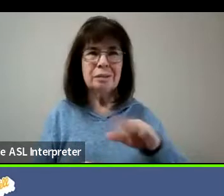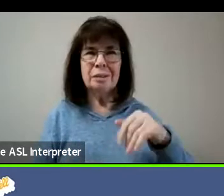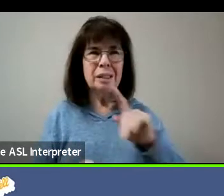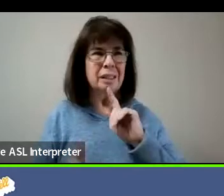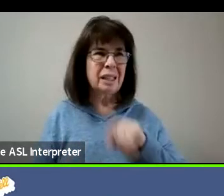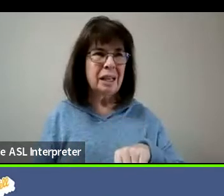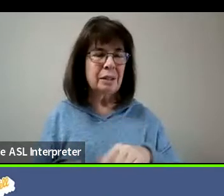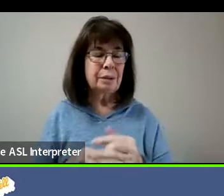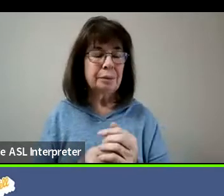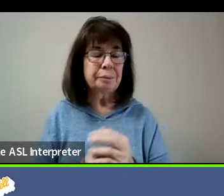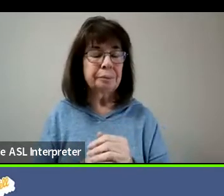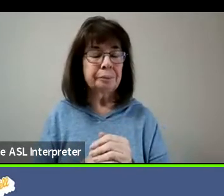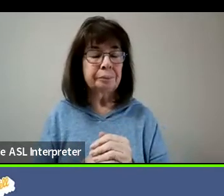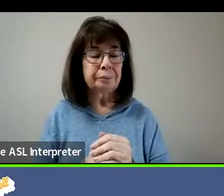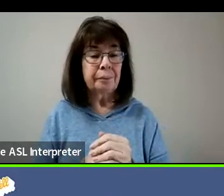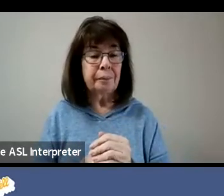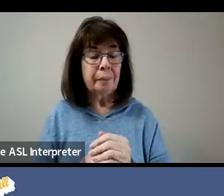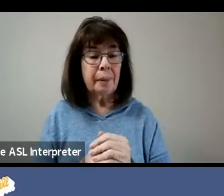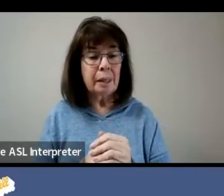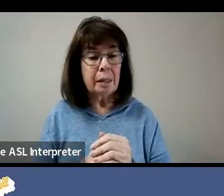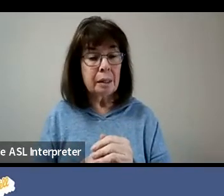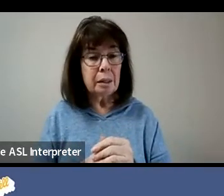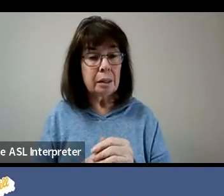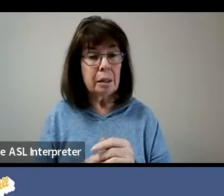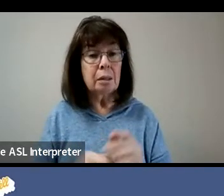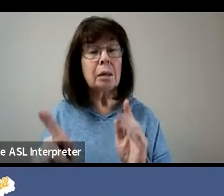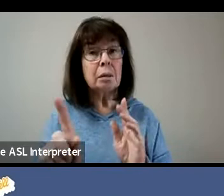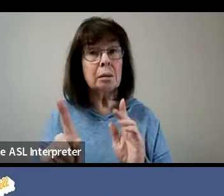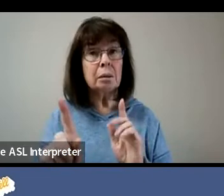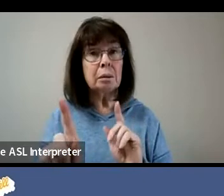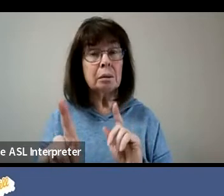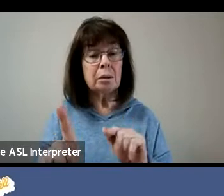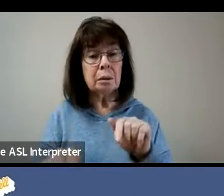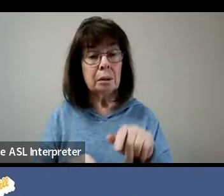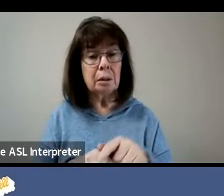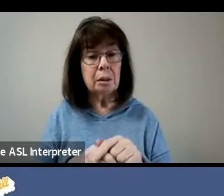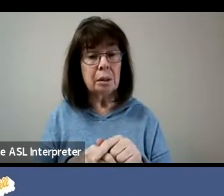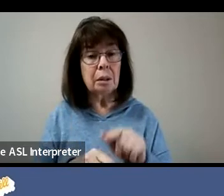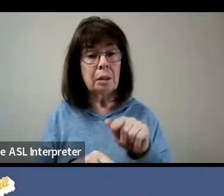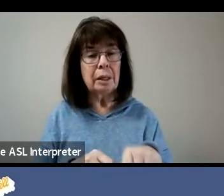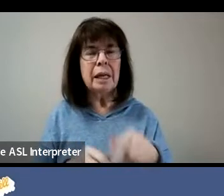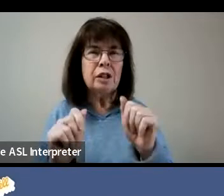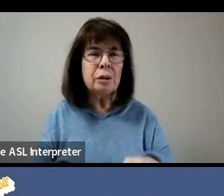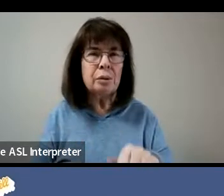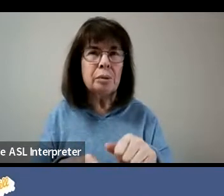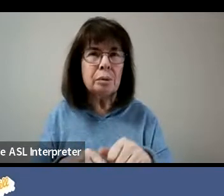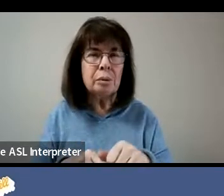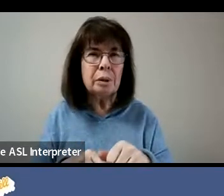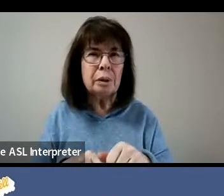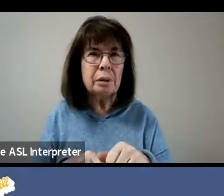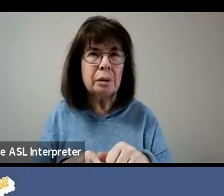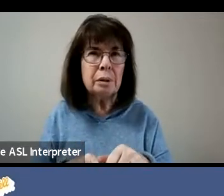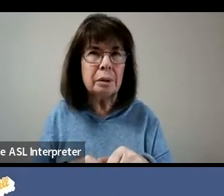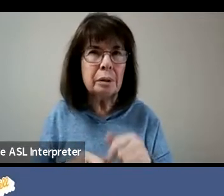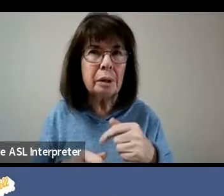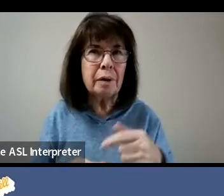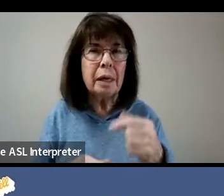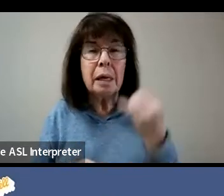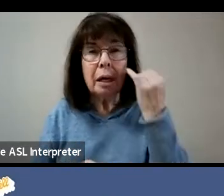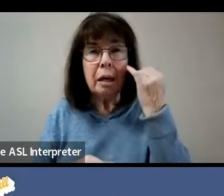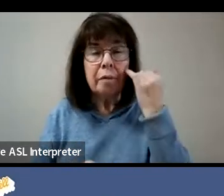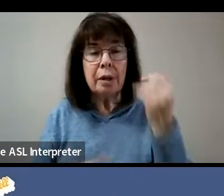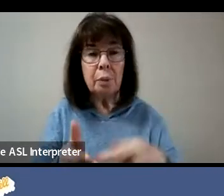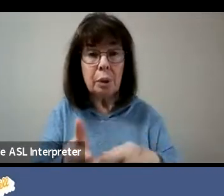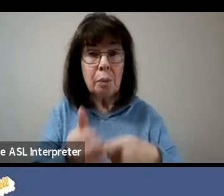what the extent of the impact is. But Dr. Moss, your concern would be more so if the requirements are